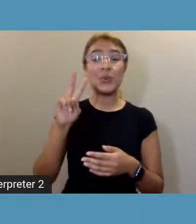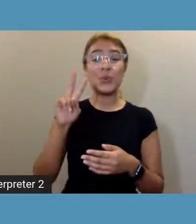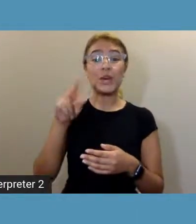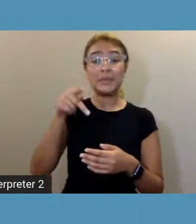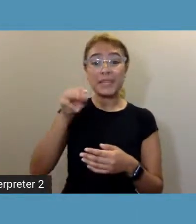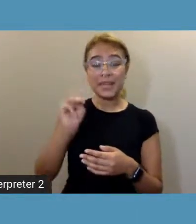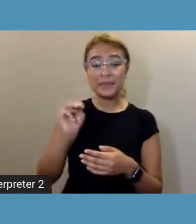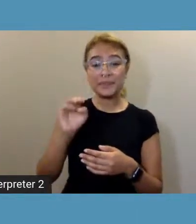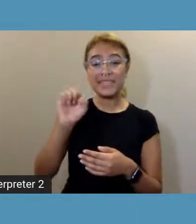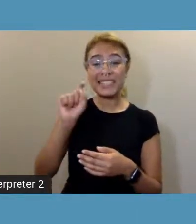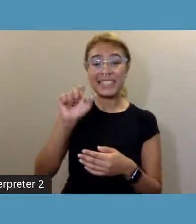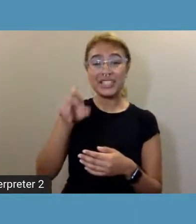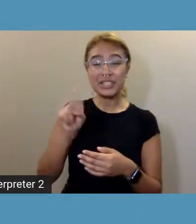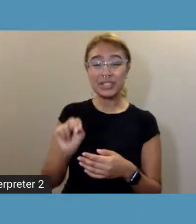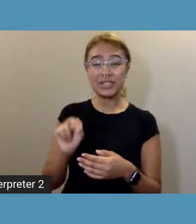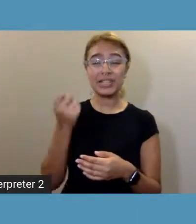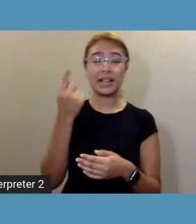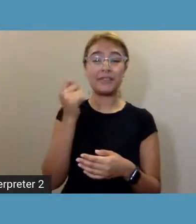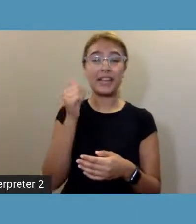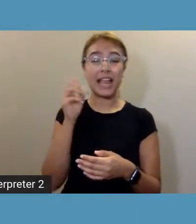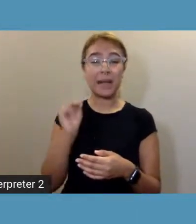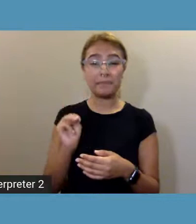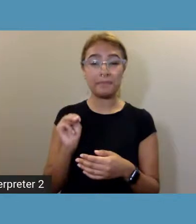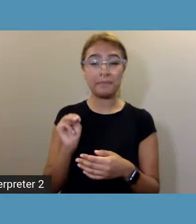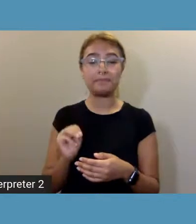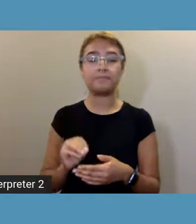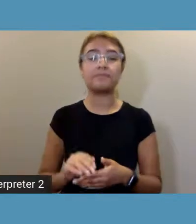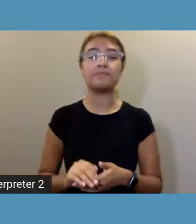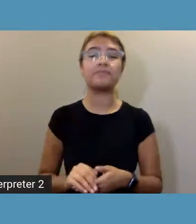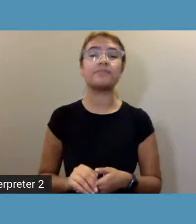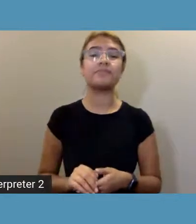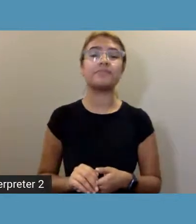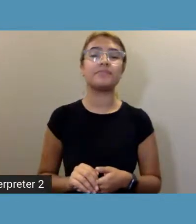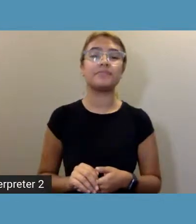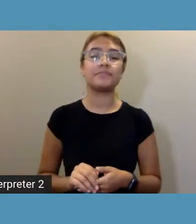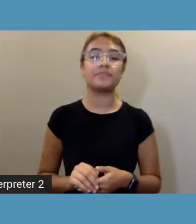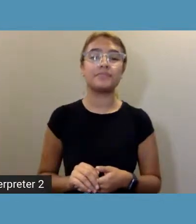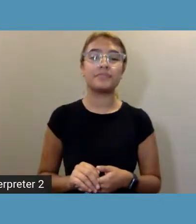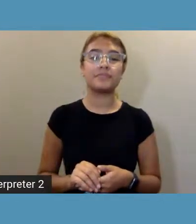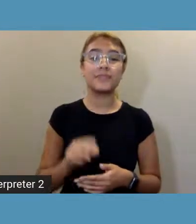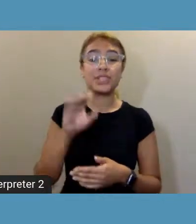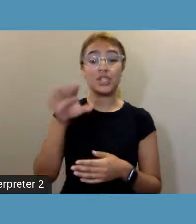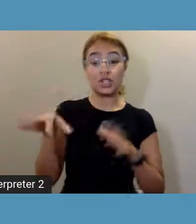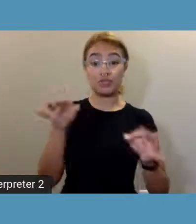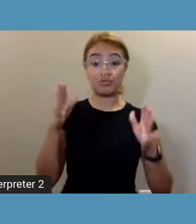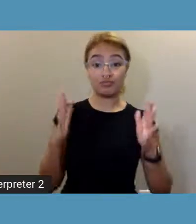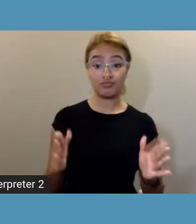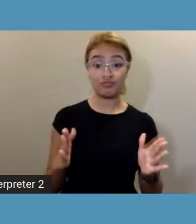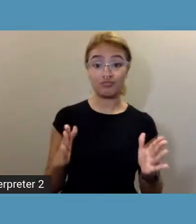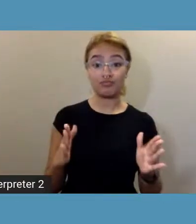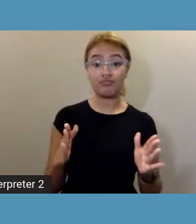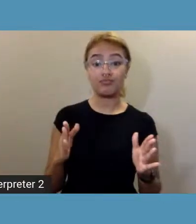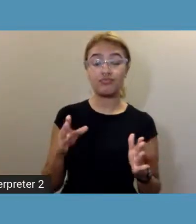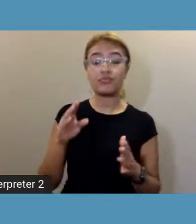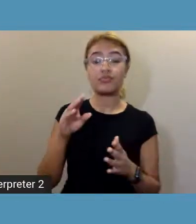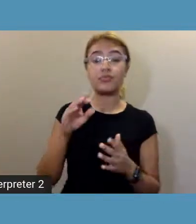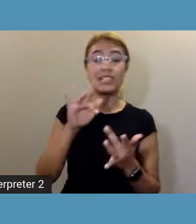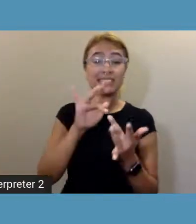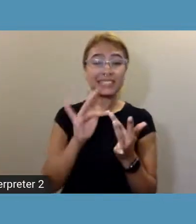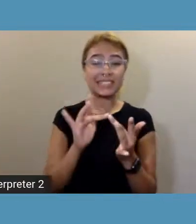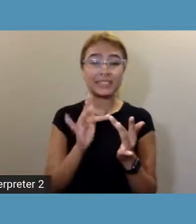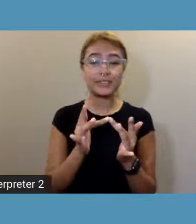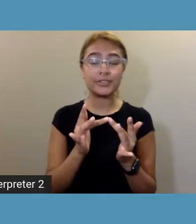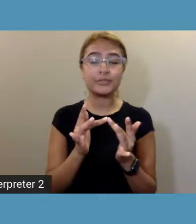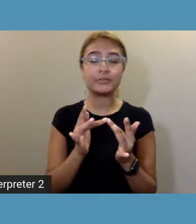technical workshop. It'll center around web-based curatorial approaches, with the curator of digital